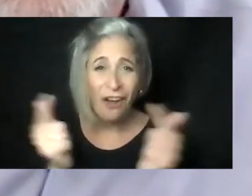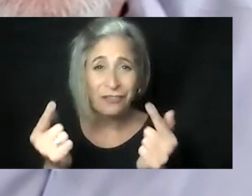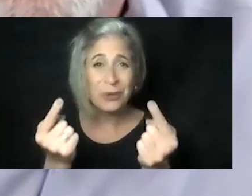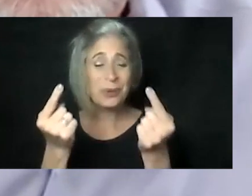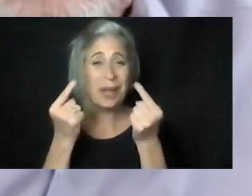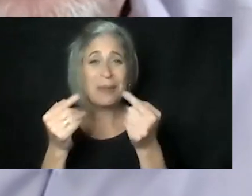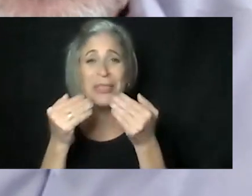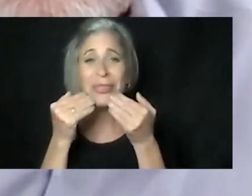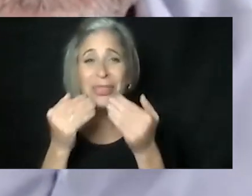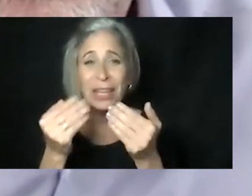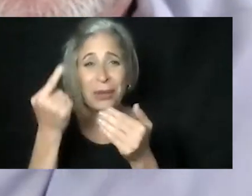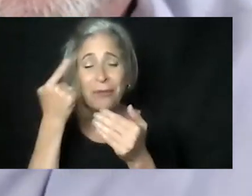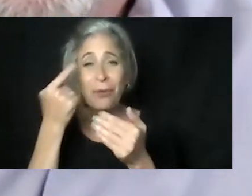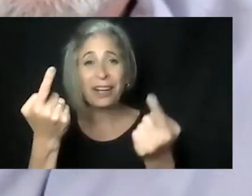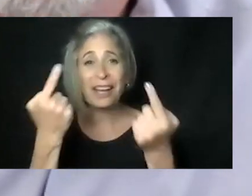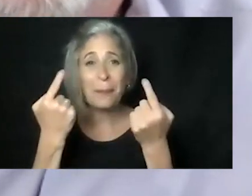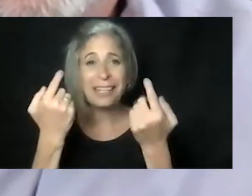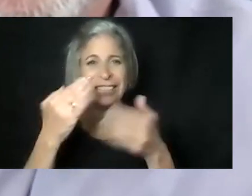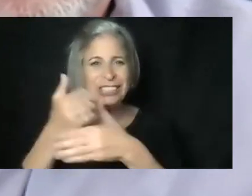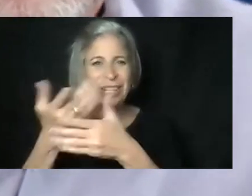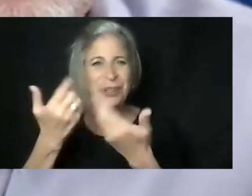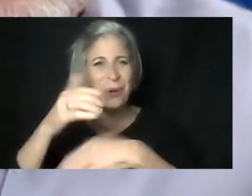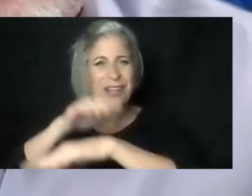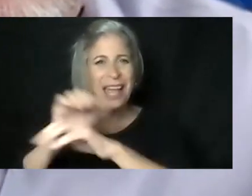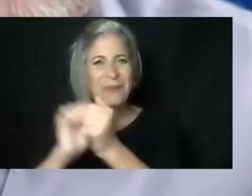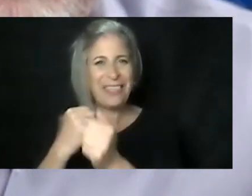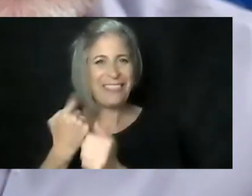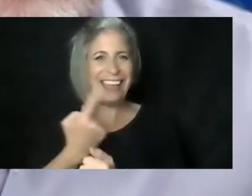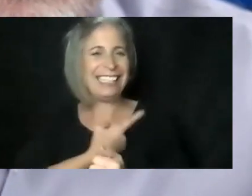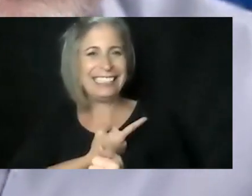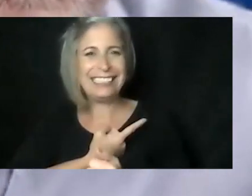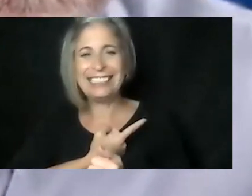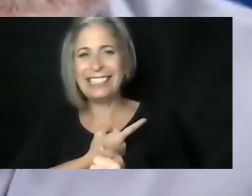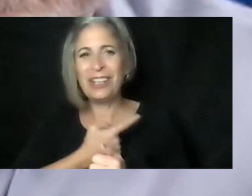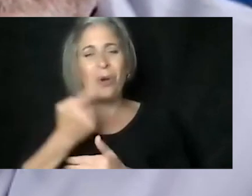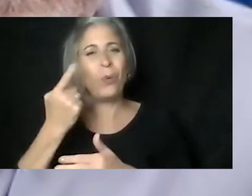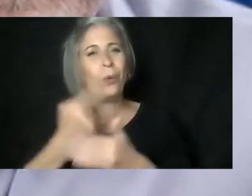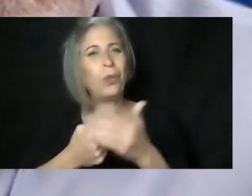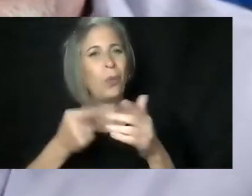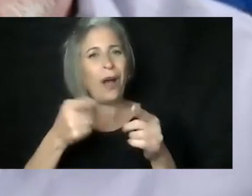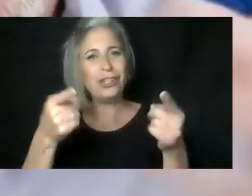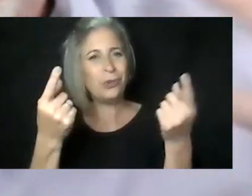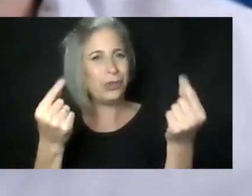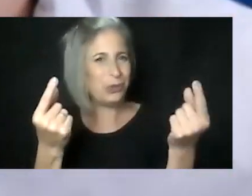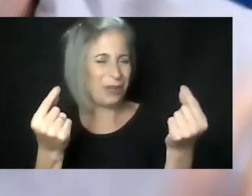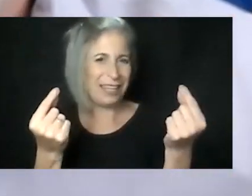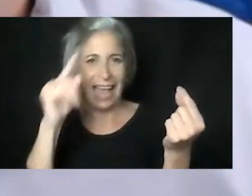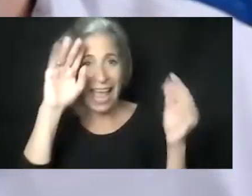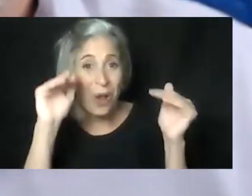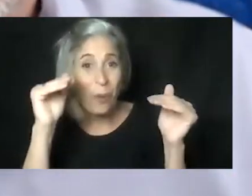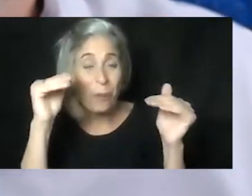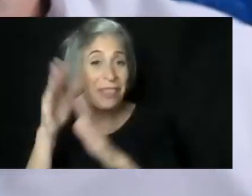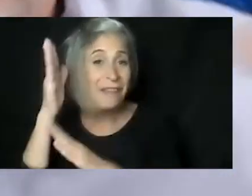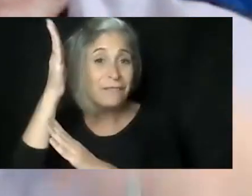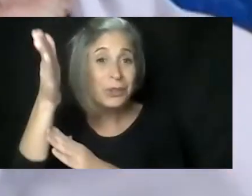guys so much for giving me your evening, to be able to share with us, what Fable's been doing. And I hope sometime in the